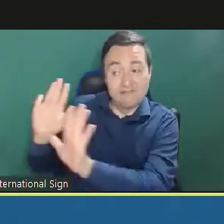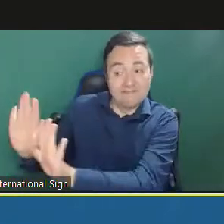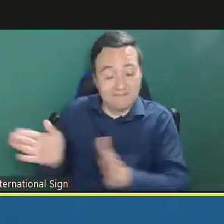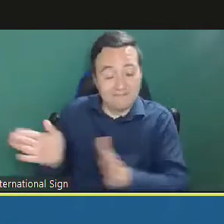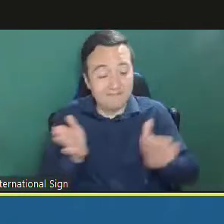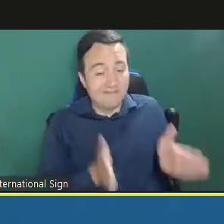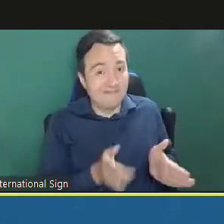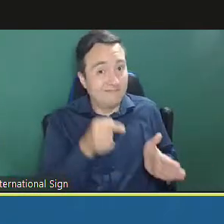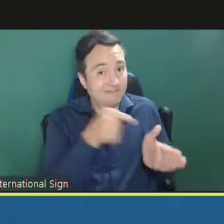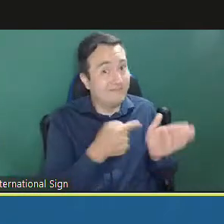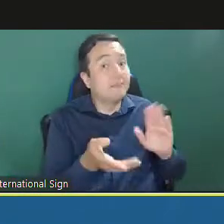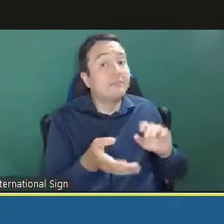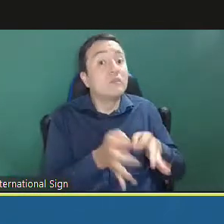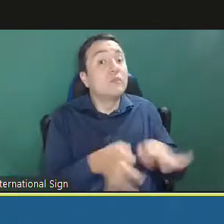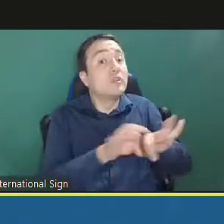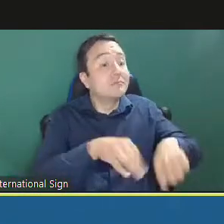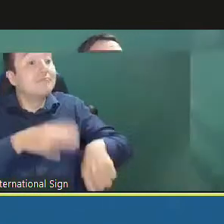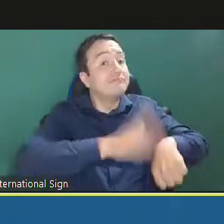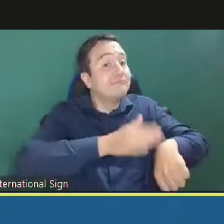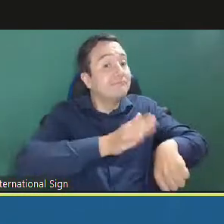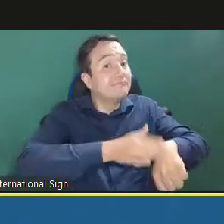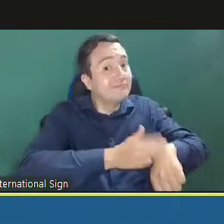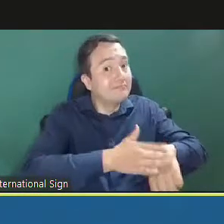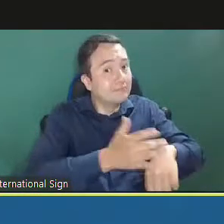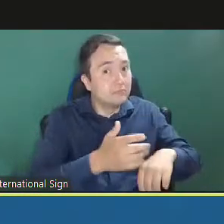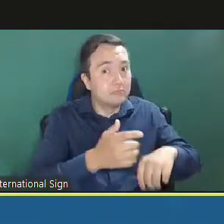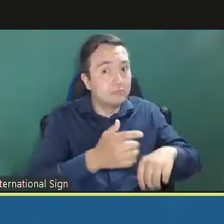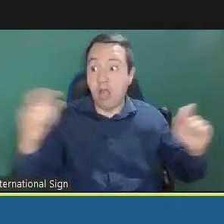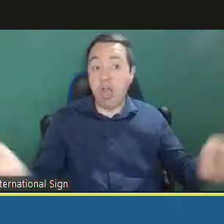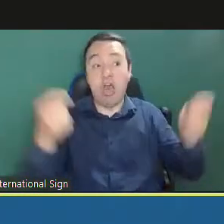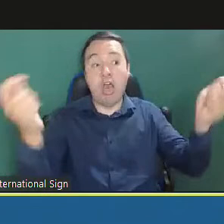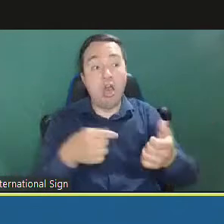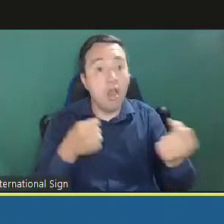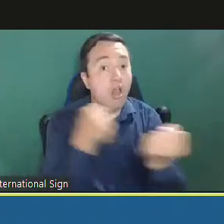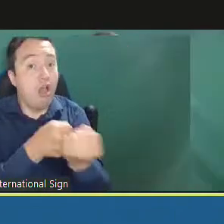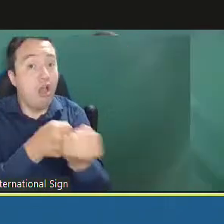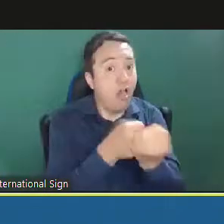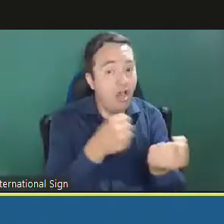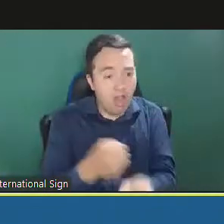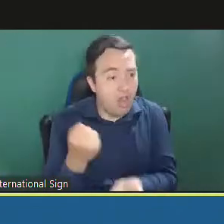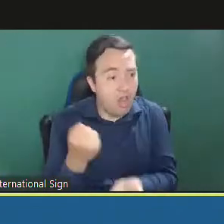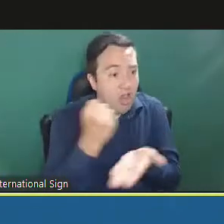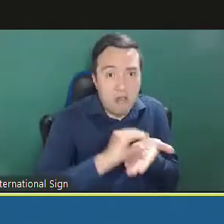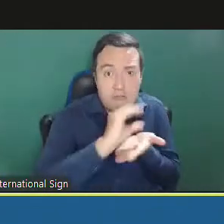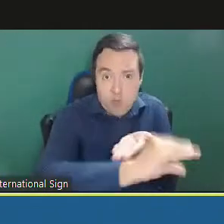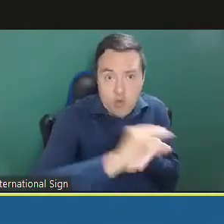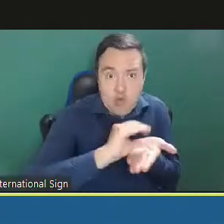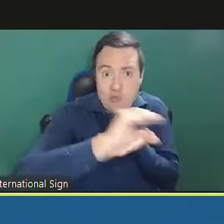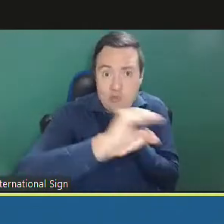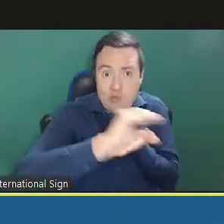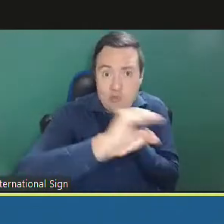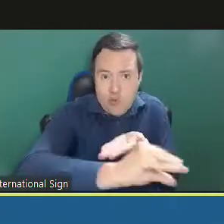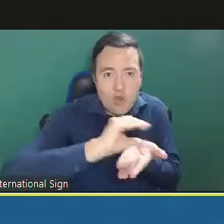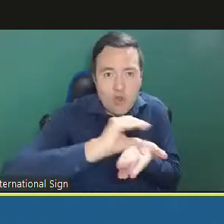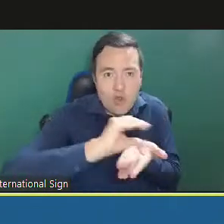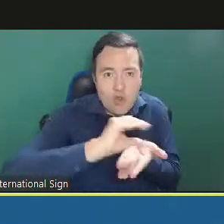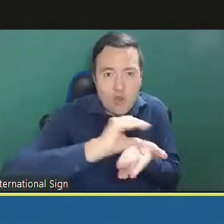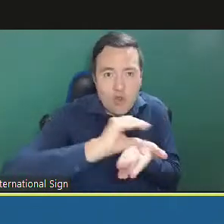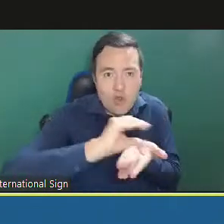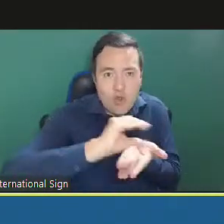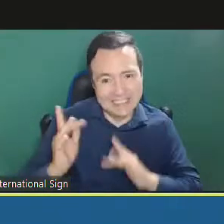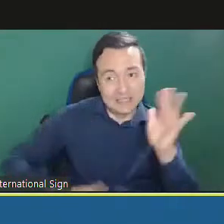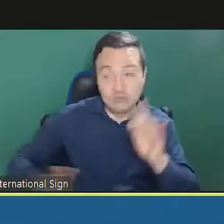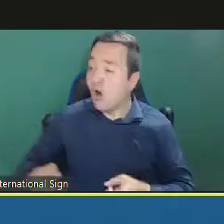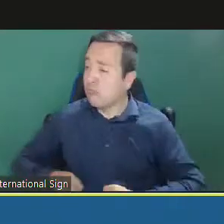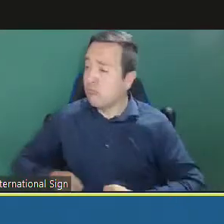not substantially violate the commercial speech. And thirdly, even when a legal product is regulated, the state has